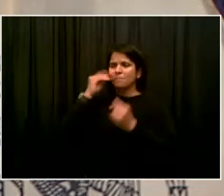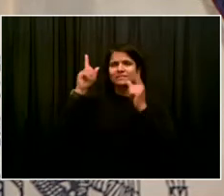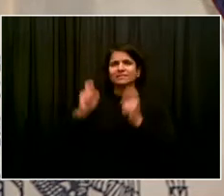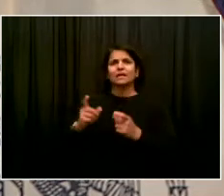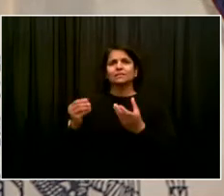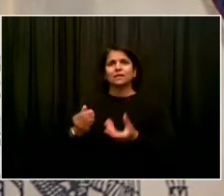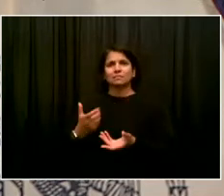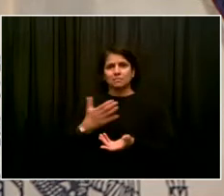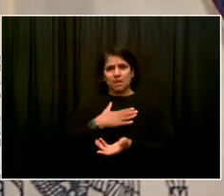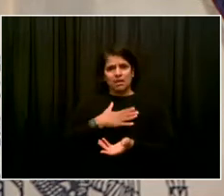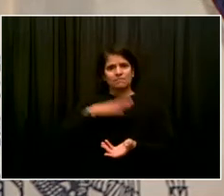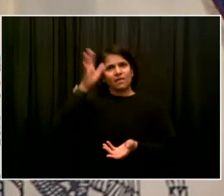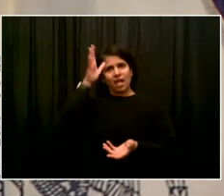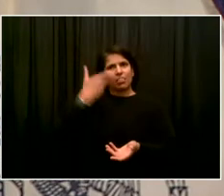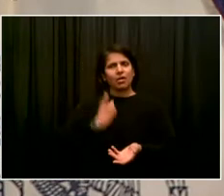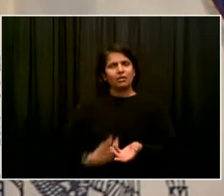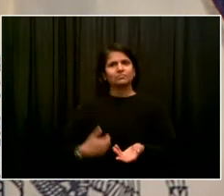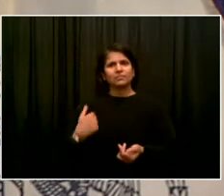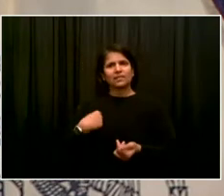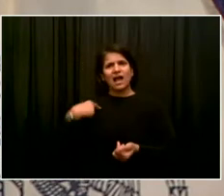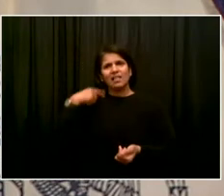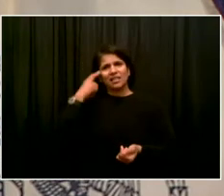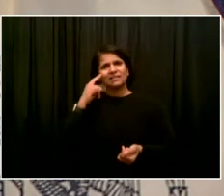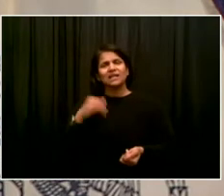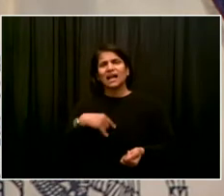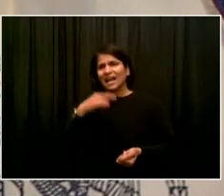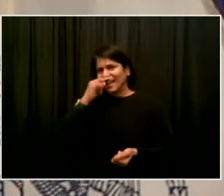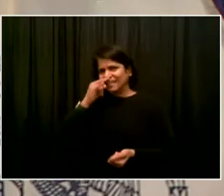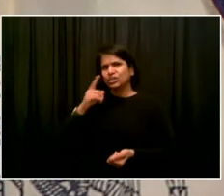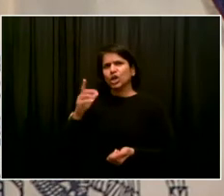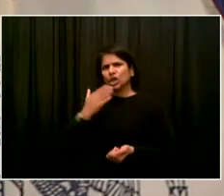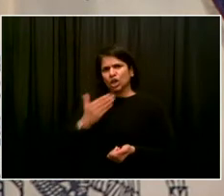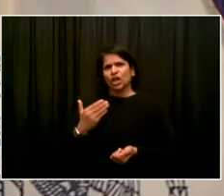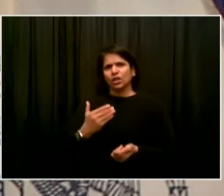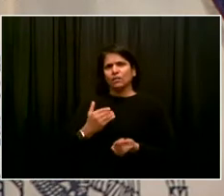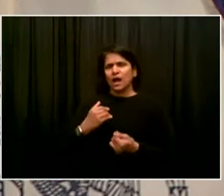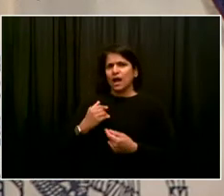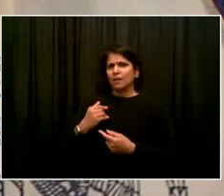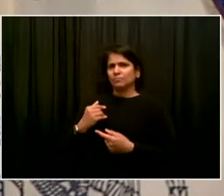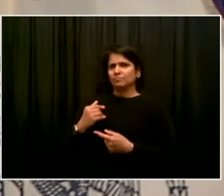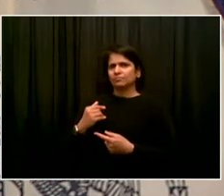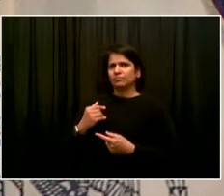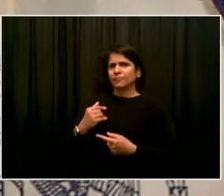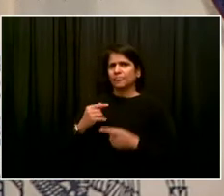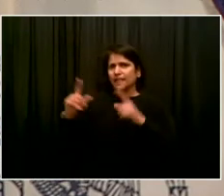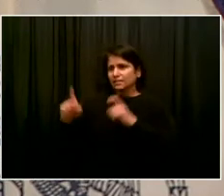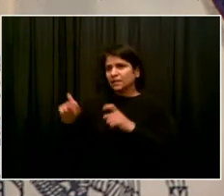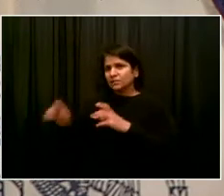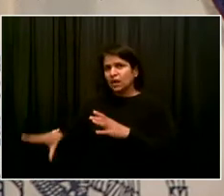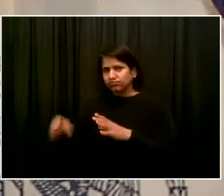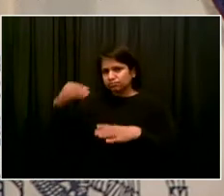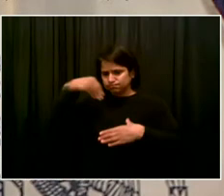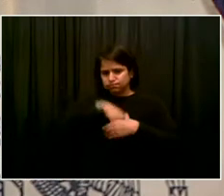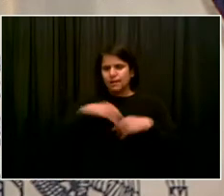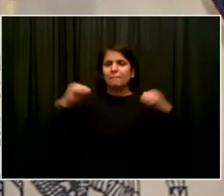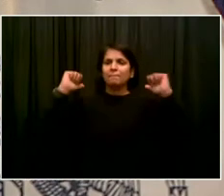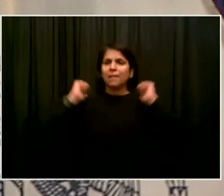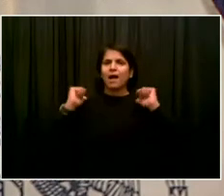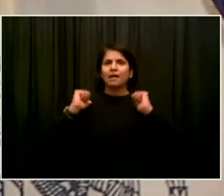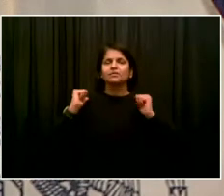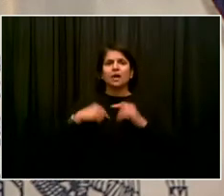about bringing home in their backpack whatever is given to them by the school. But we'll make them available to parents if they want to come to the